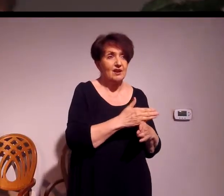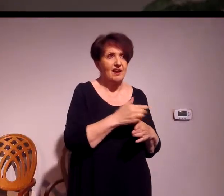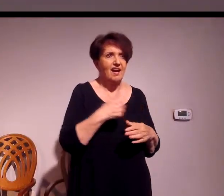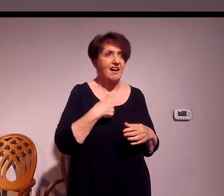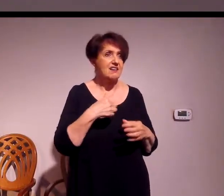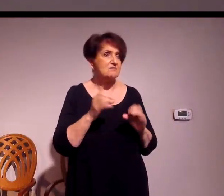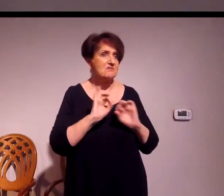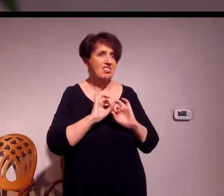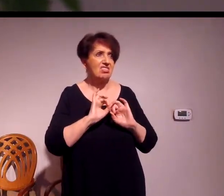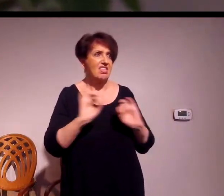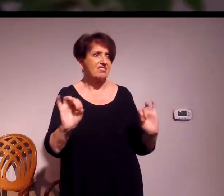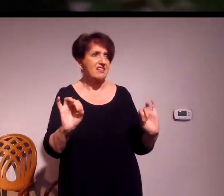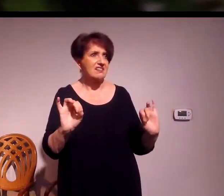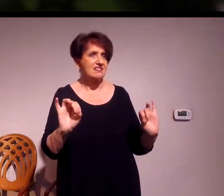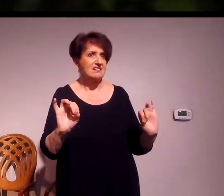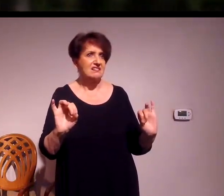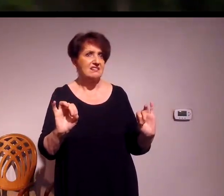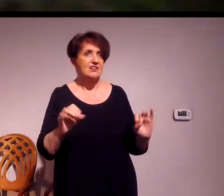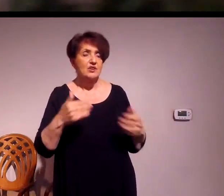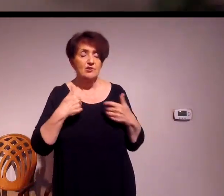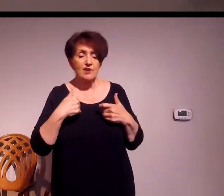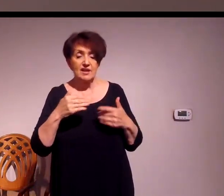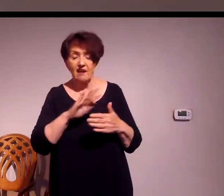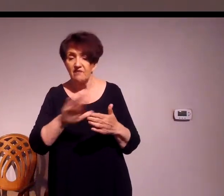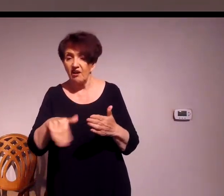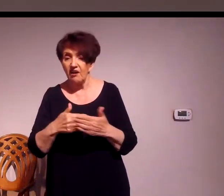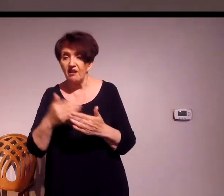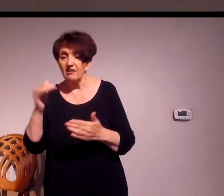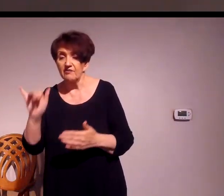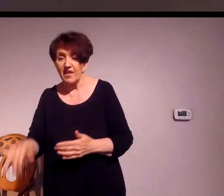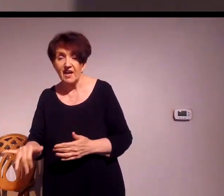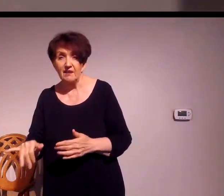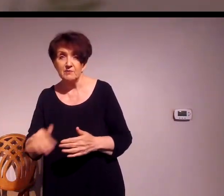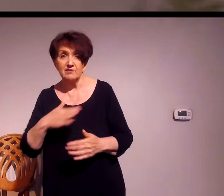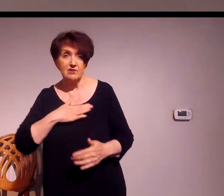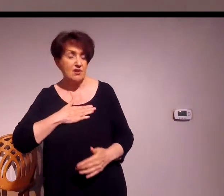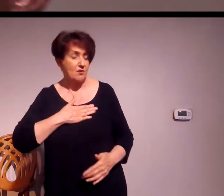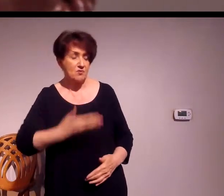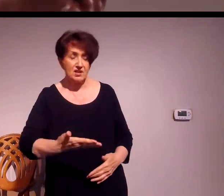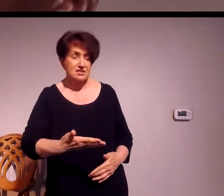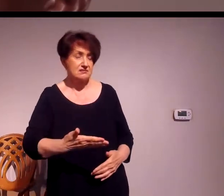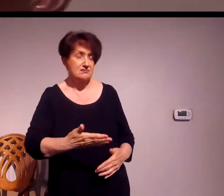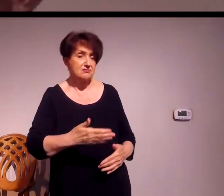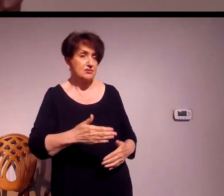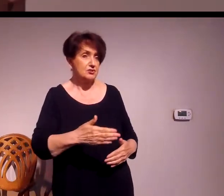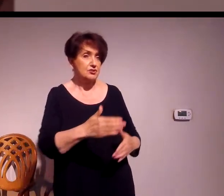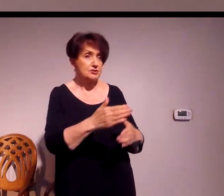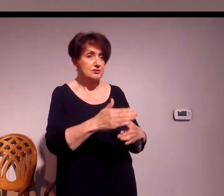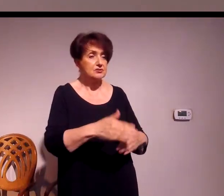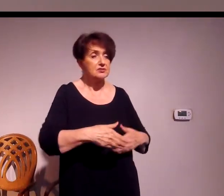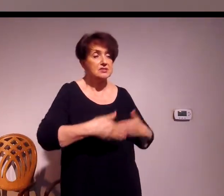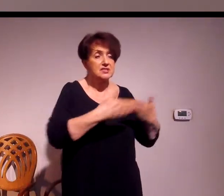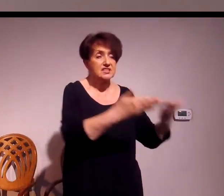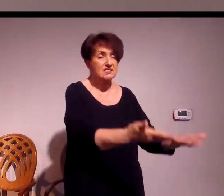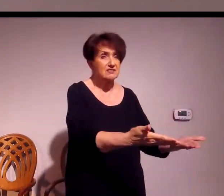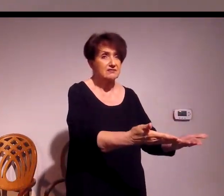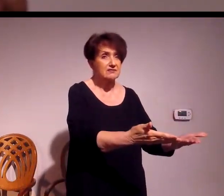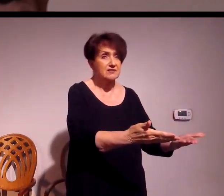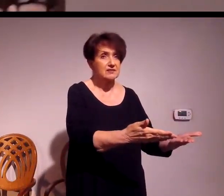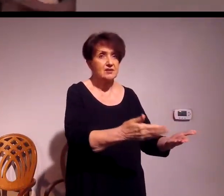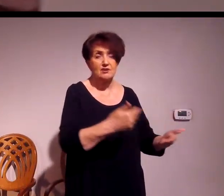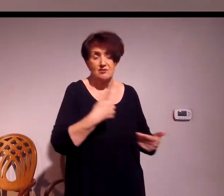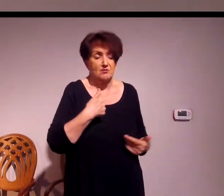that? You can have all of that, but if you're not willing to share, willing to give to others, if you don't have